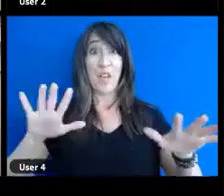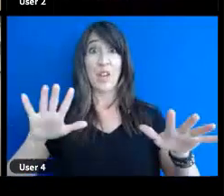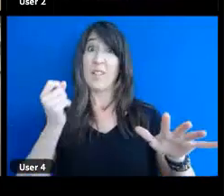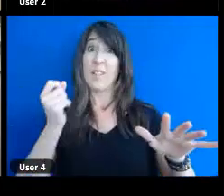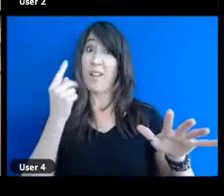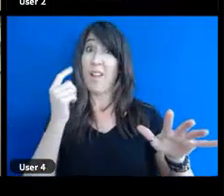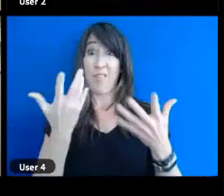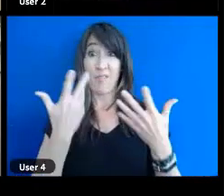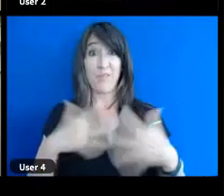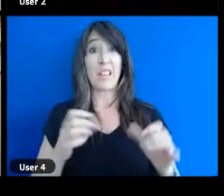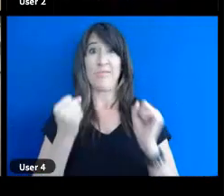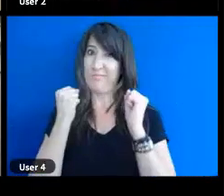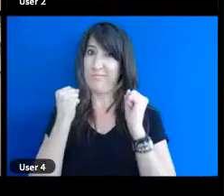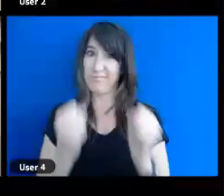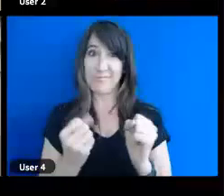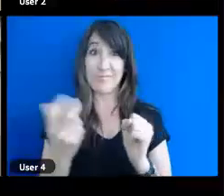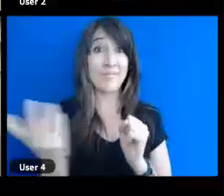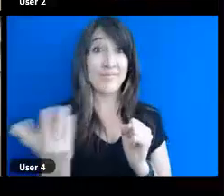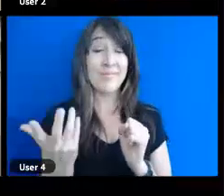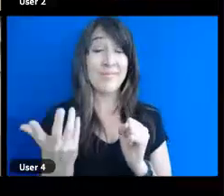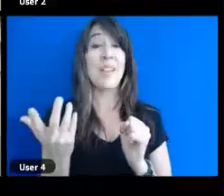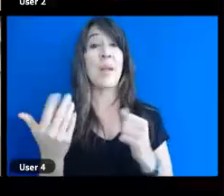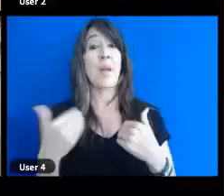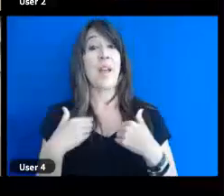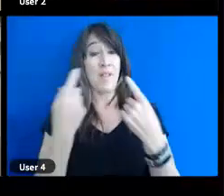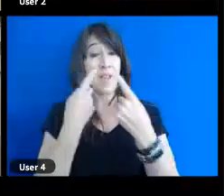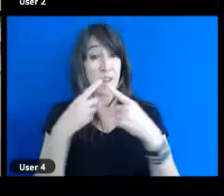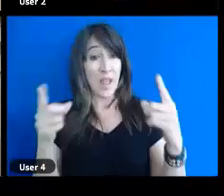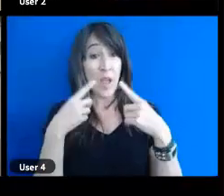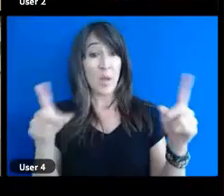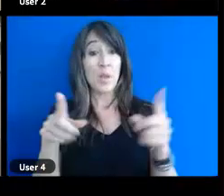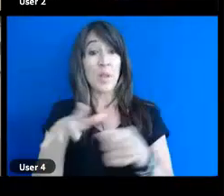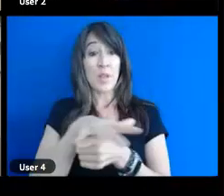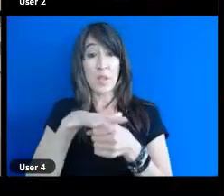strong. We finished the week with an announcement from the